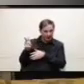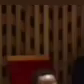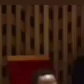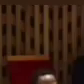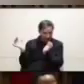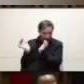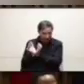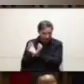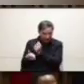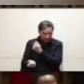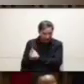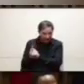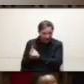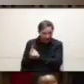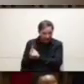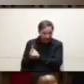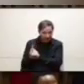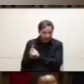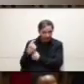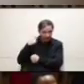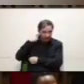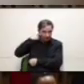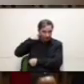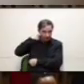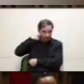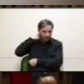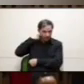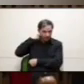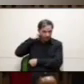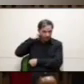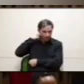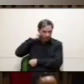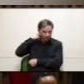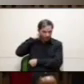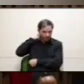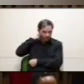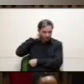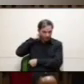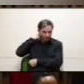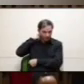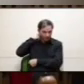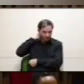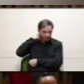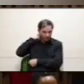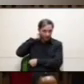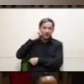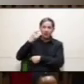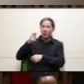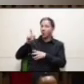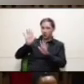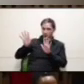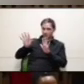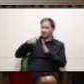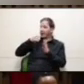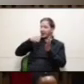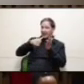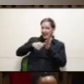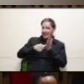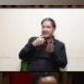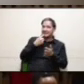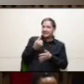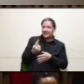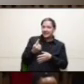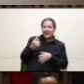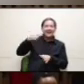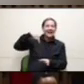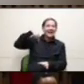set? The meeting, the letter was that the meeting will sit on Friday. So he was